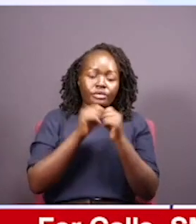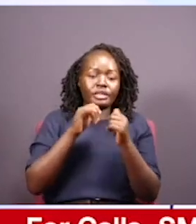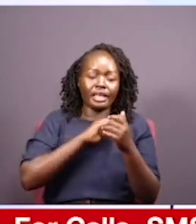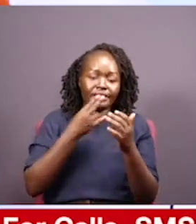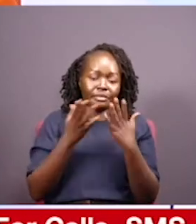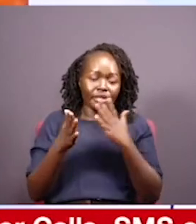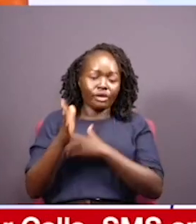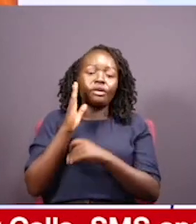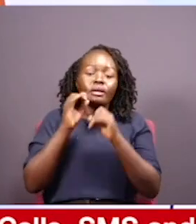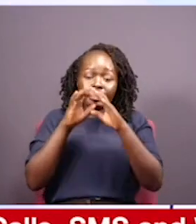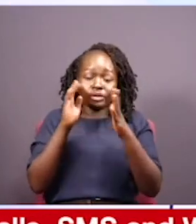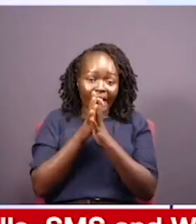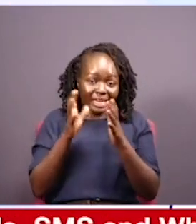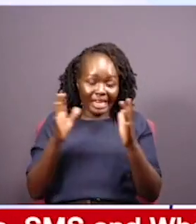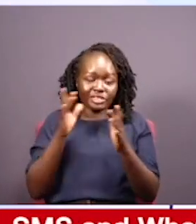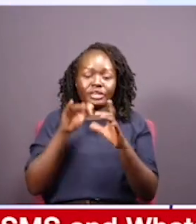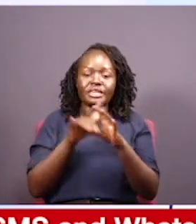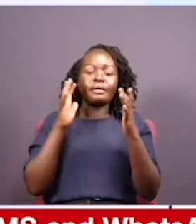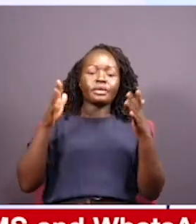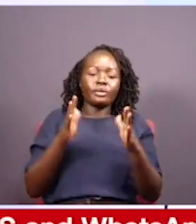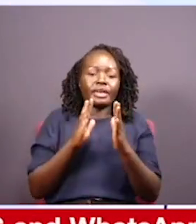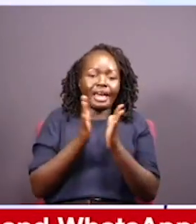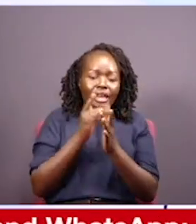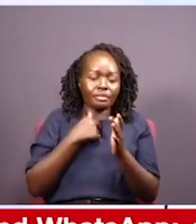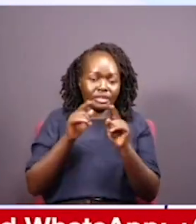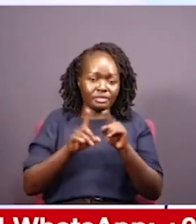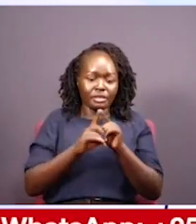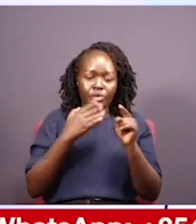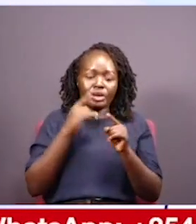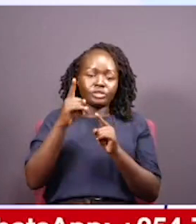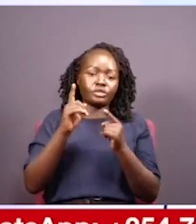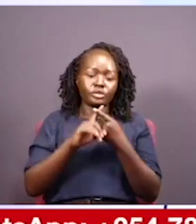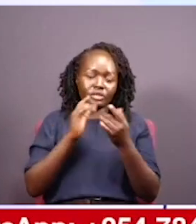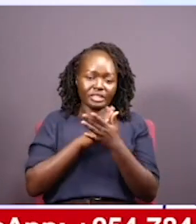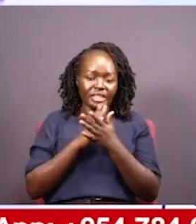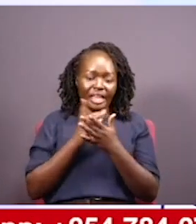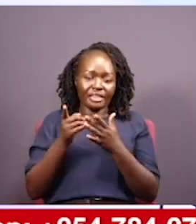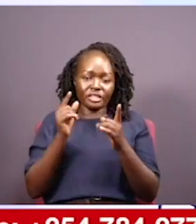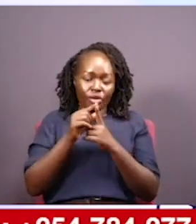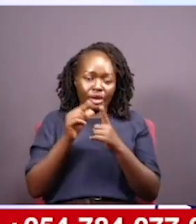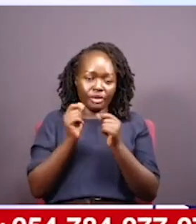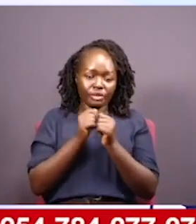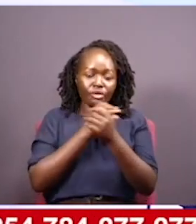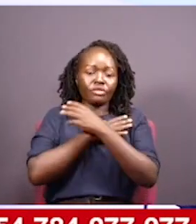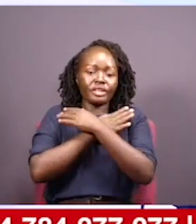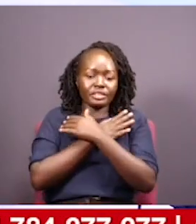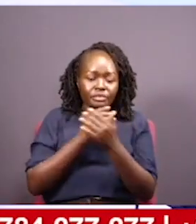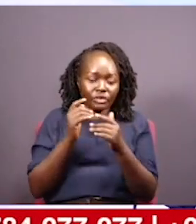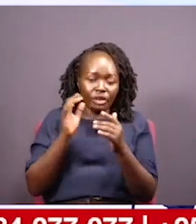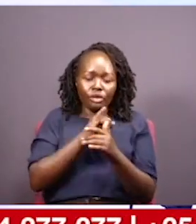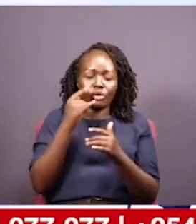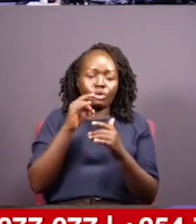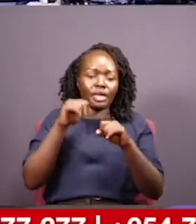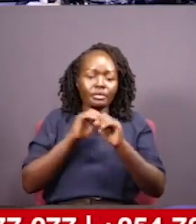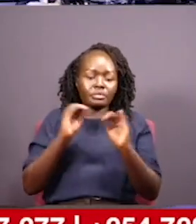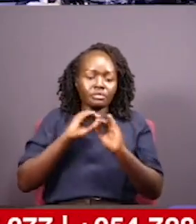enlarge you in a big way. And I also want you to share this message with your friends. Those who are not able to tune in today, share the link